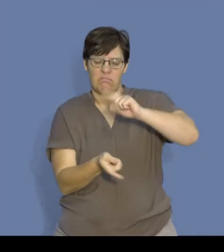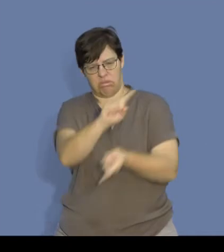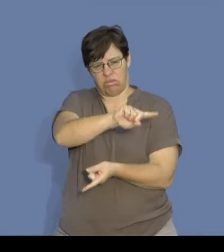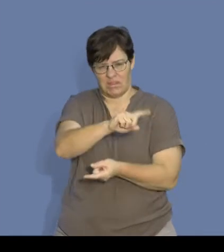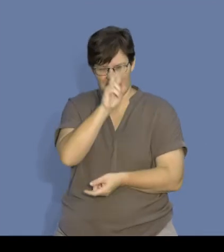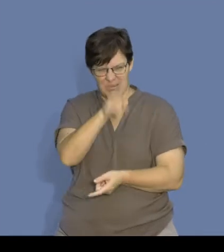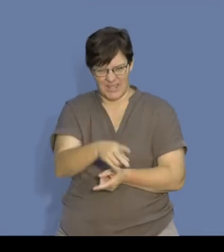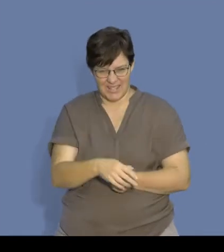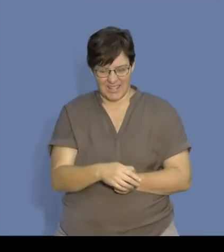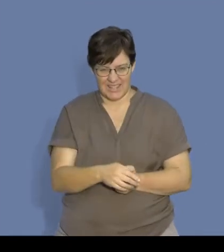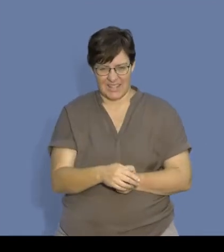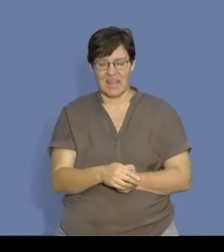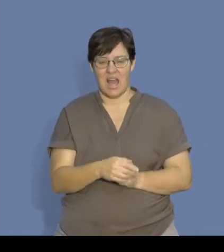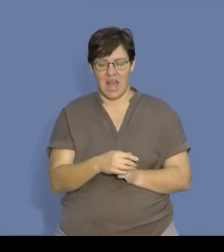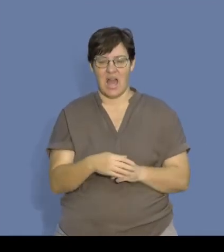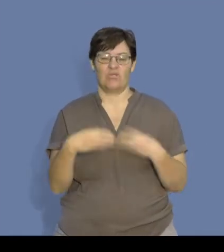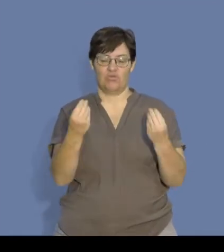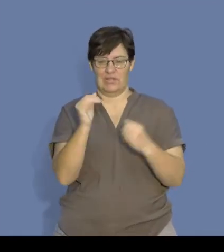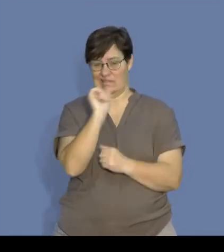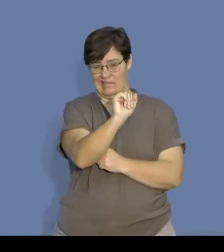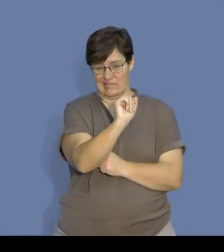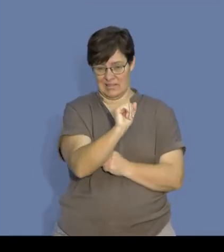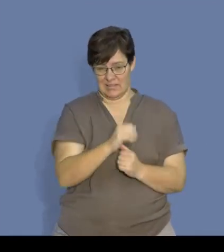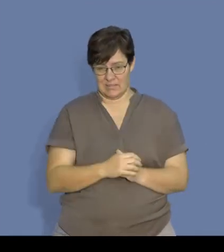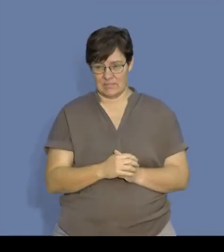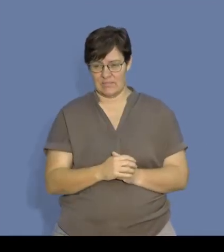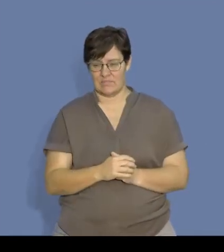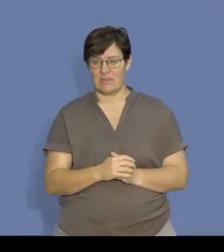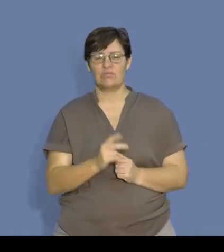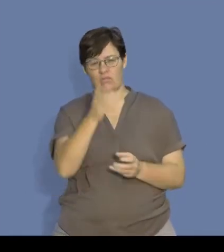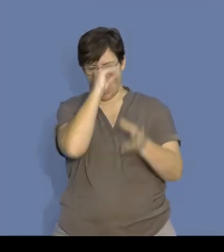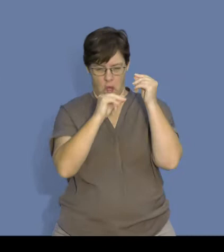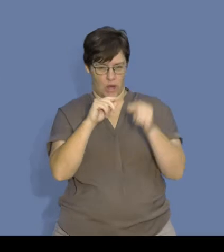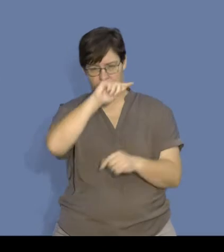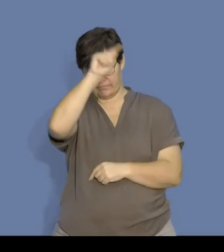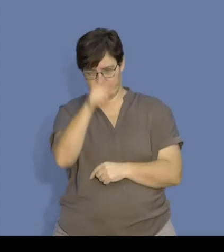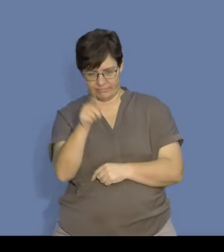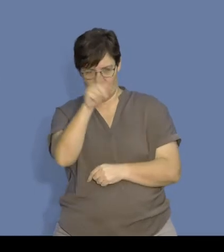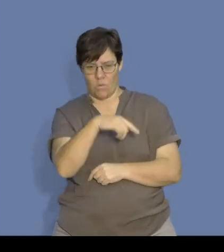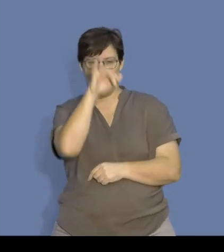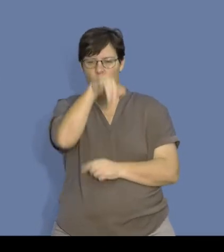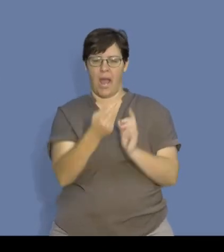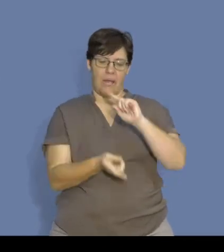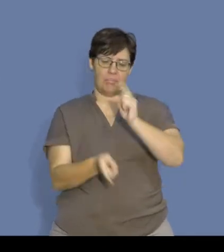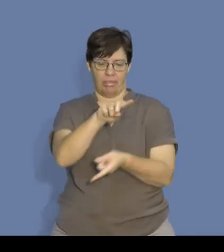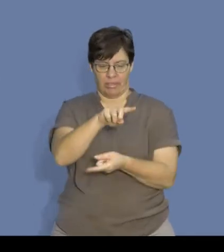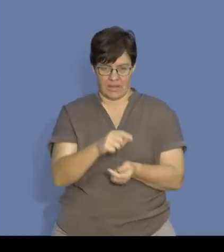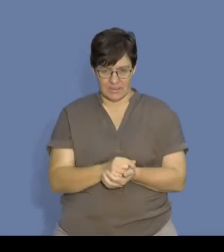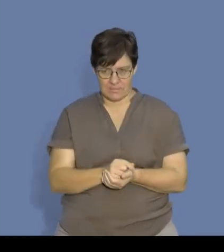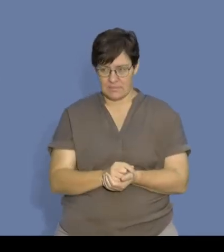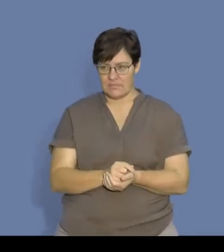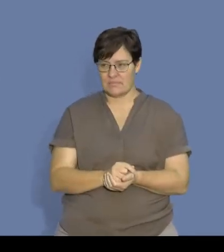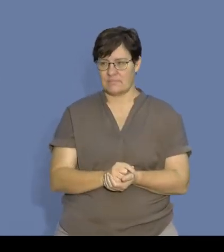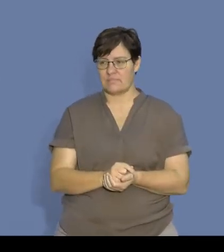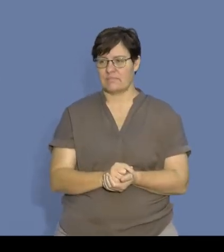It's a Greek letter. Just learn the upside down. And lambda, so it's